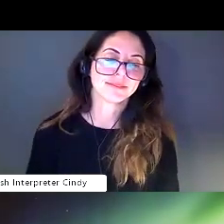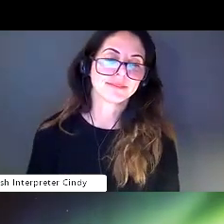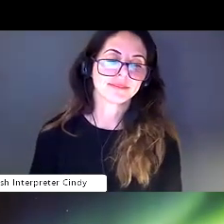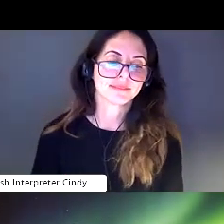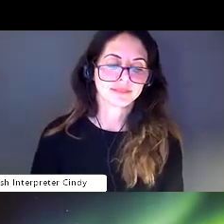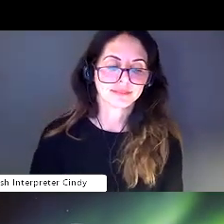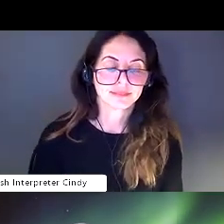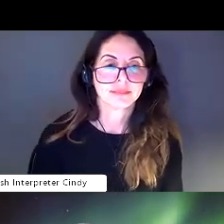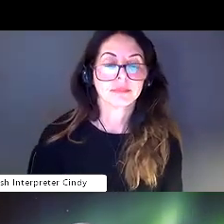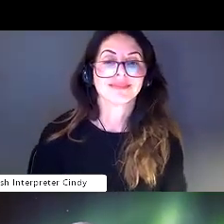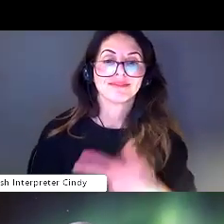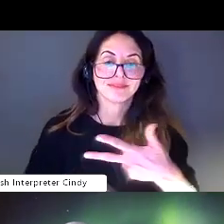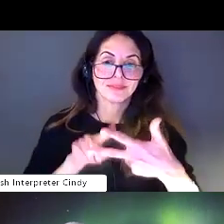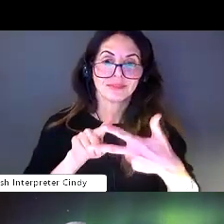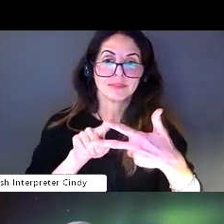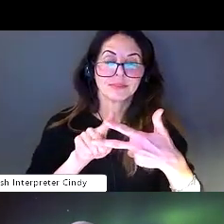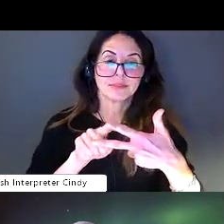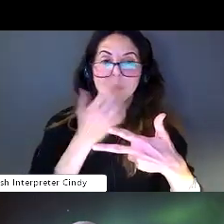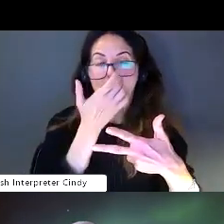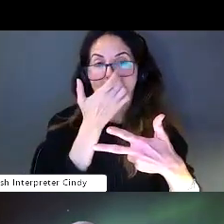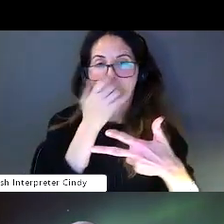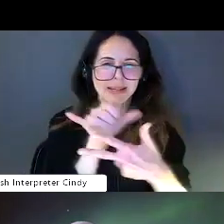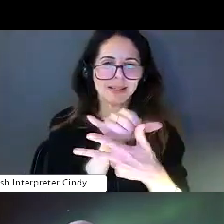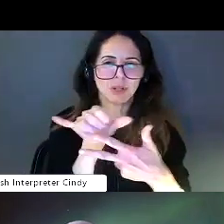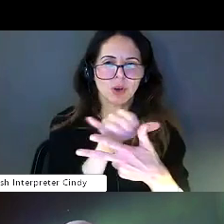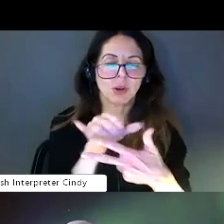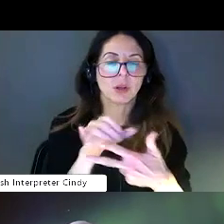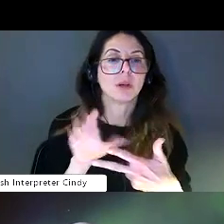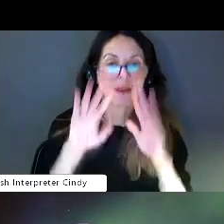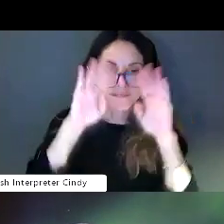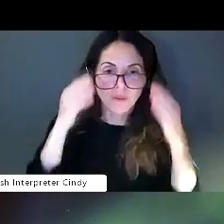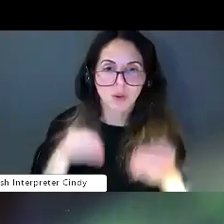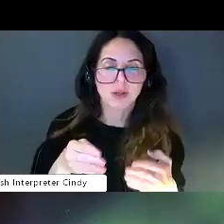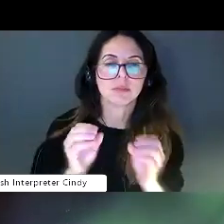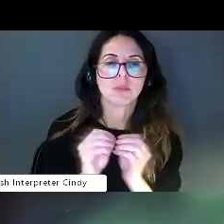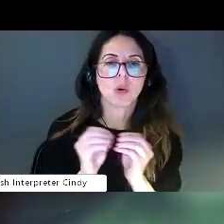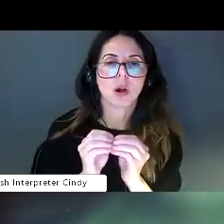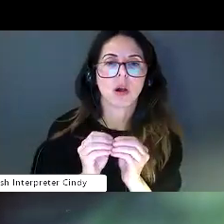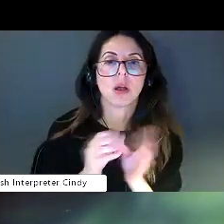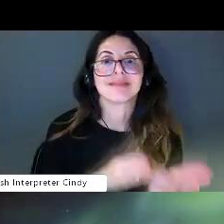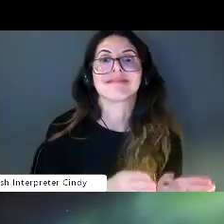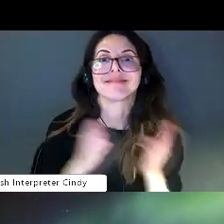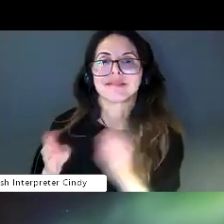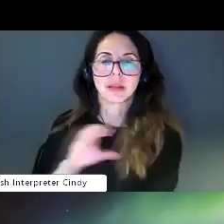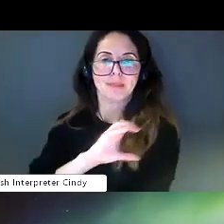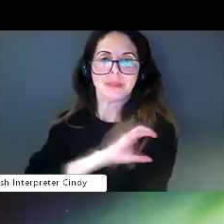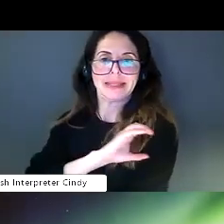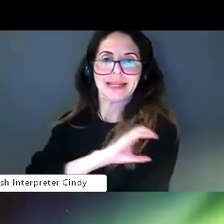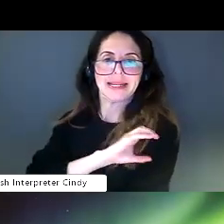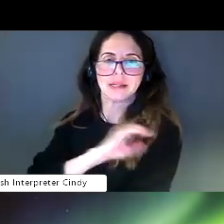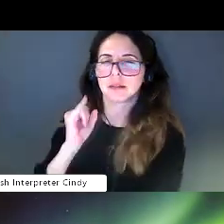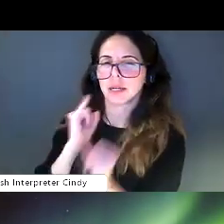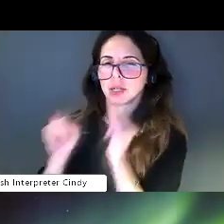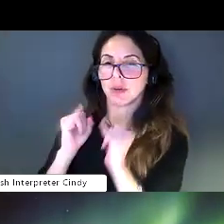So study 2 was a similar, but it focused on interviewing law enforcement professionals who